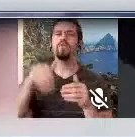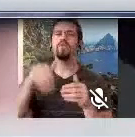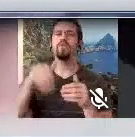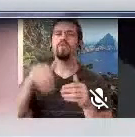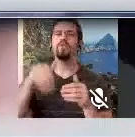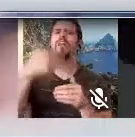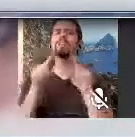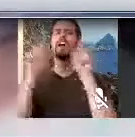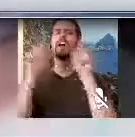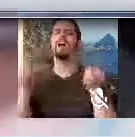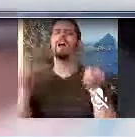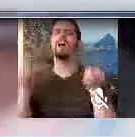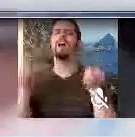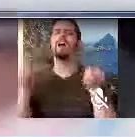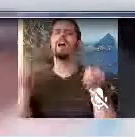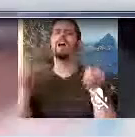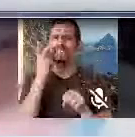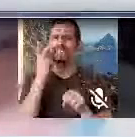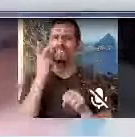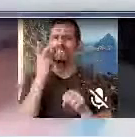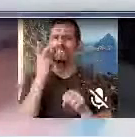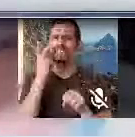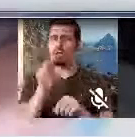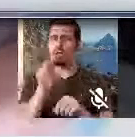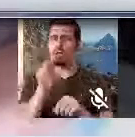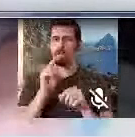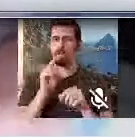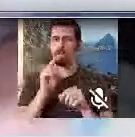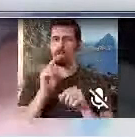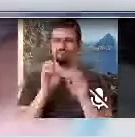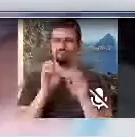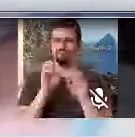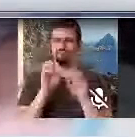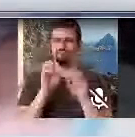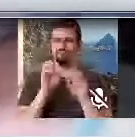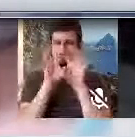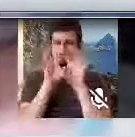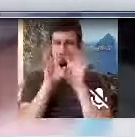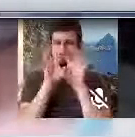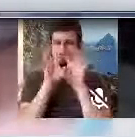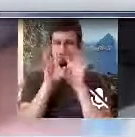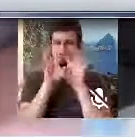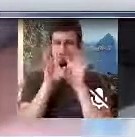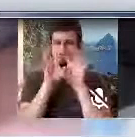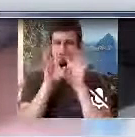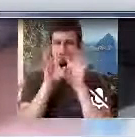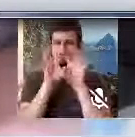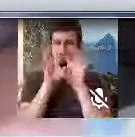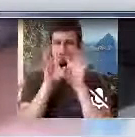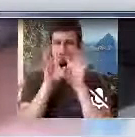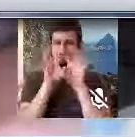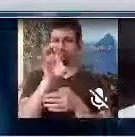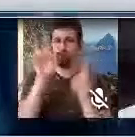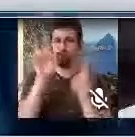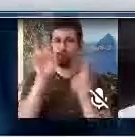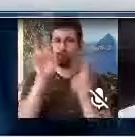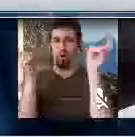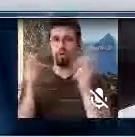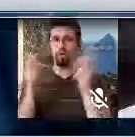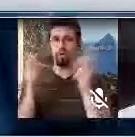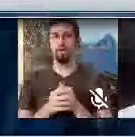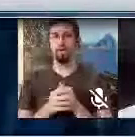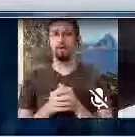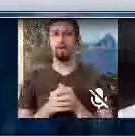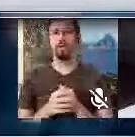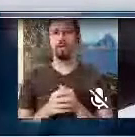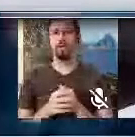It's a chunky quote from one of his scores. It says composing for movement and gesture. Is that where? Oh, here's Mark